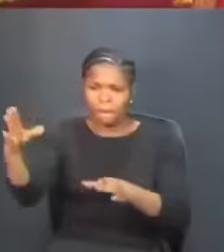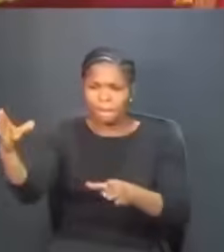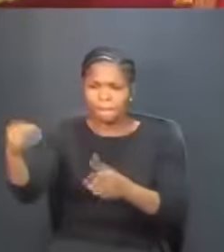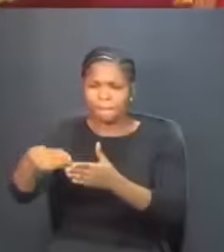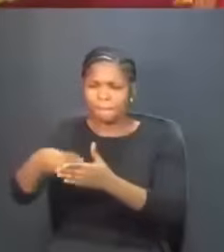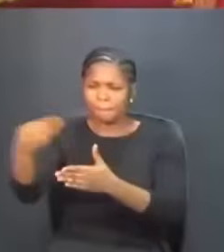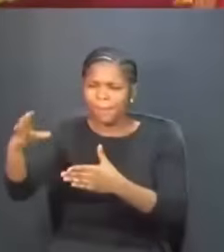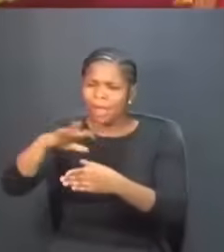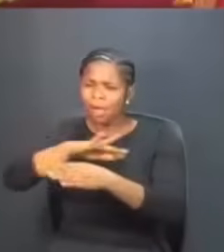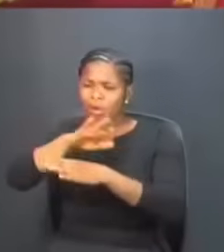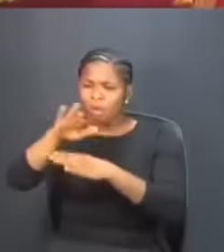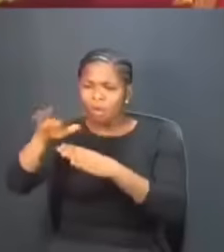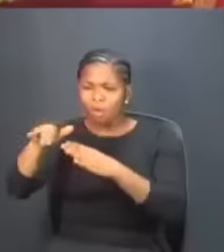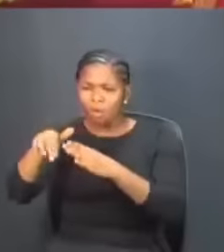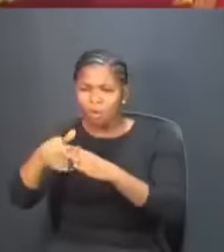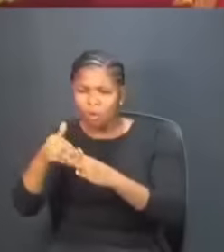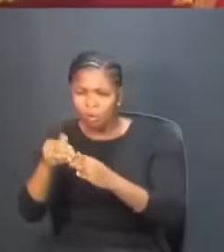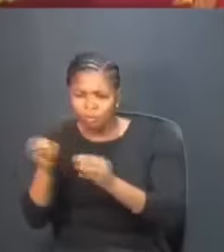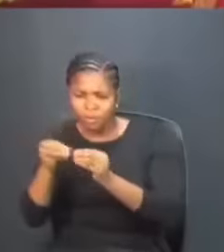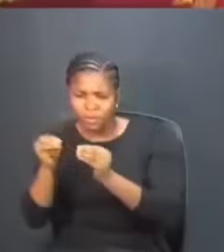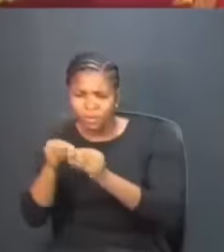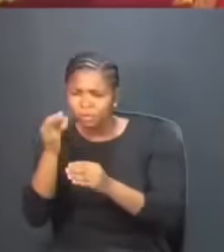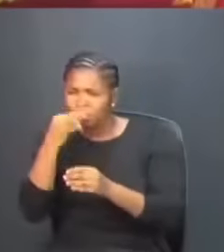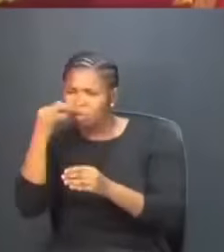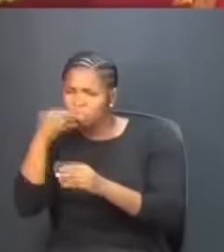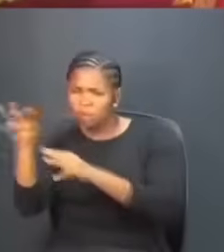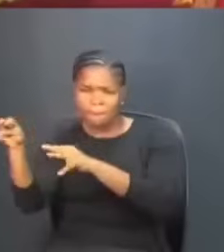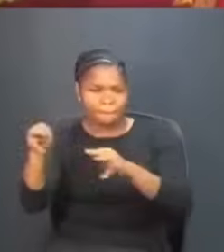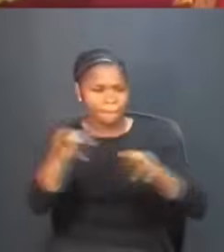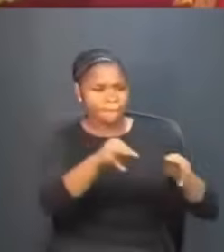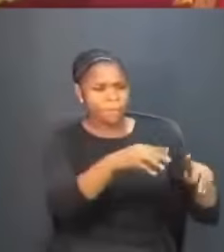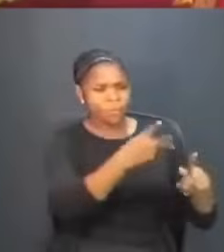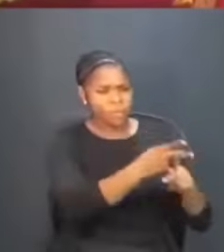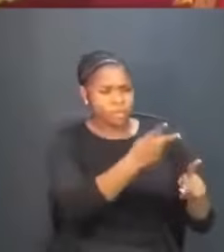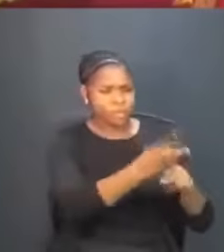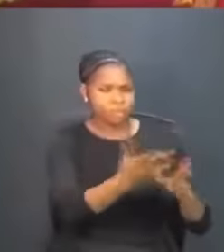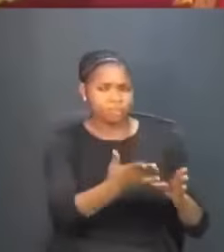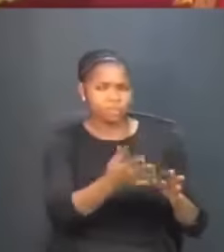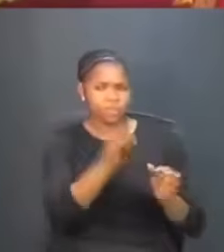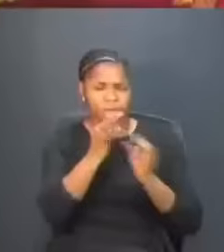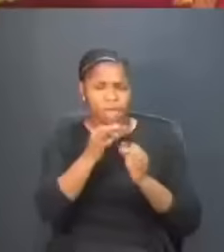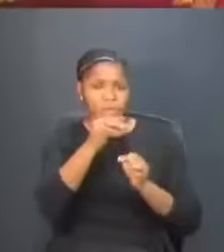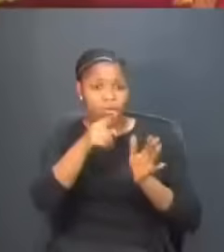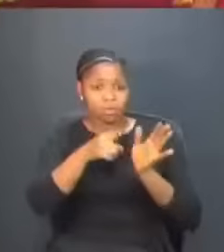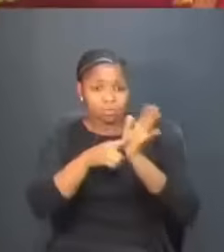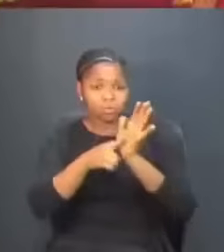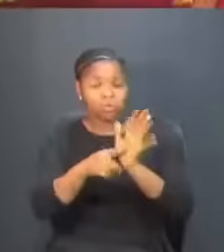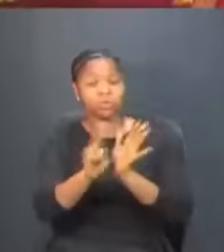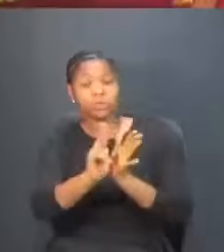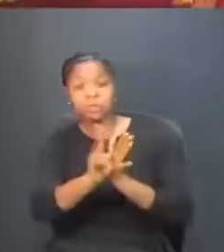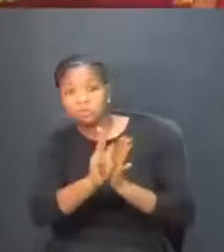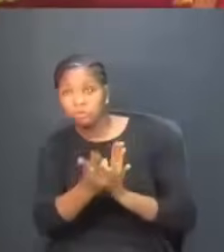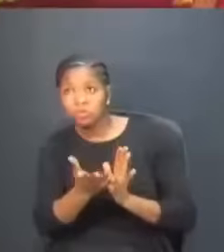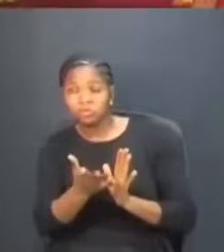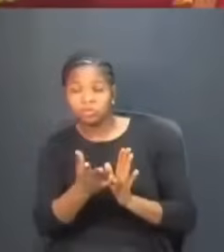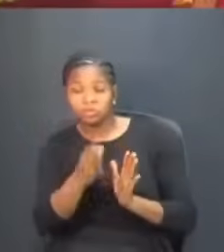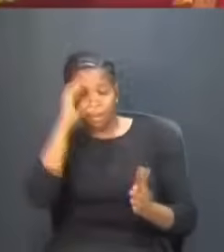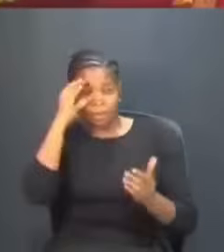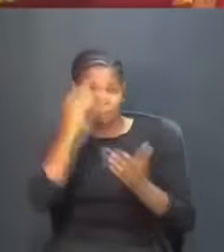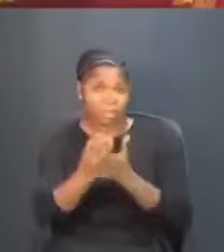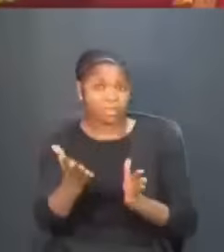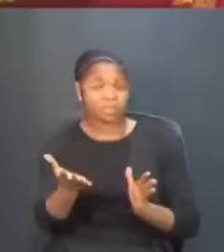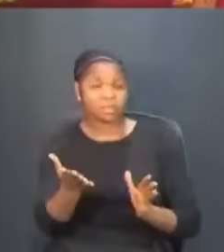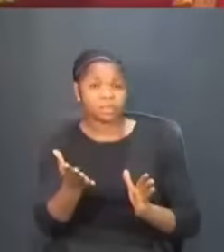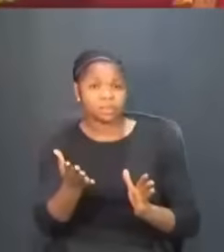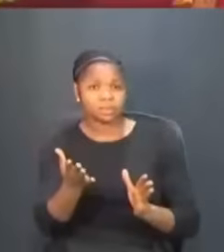those pictures, the pictures never portray insecurity of food anywhere. And that is why I'm saying that it is irrelevant. You